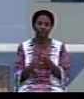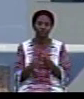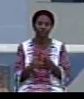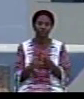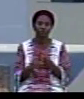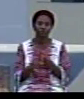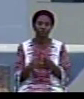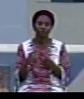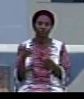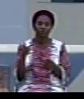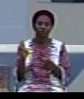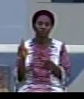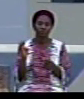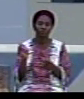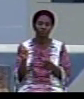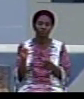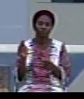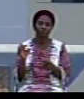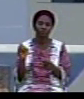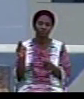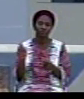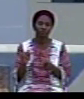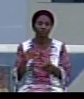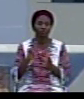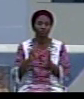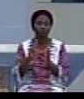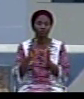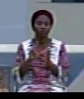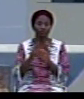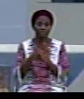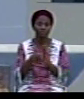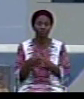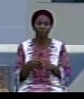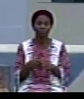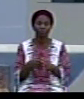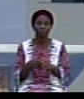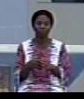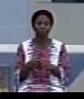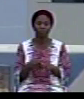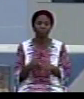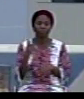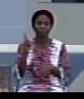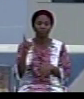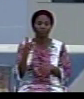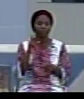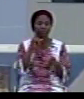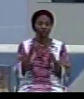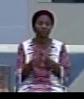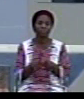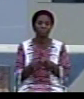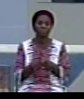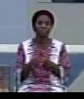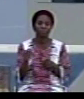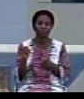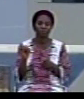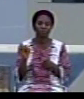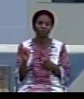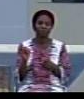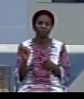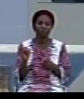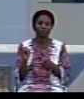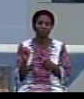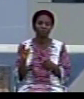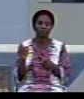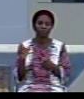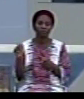will tell you for time's sake that one sister Silas Olatunde from Ikorodu in